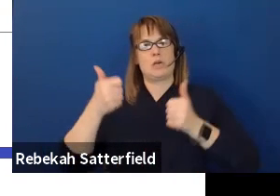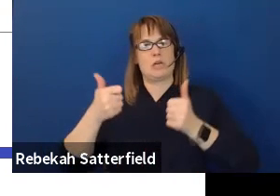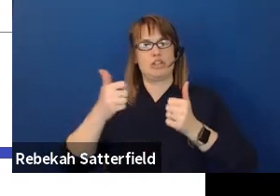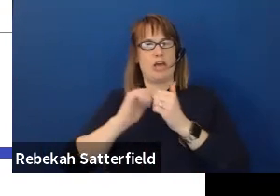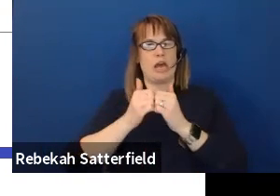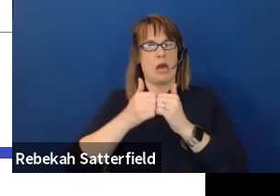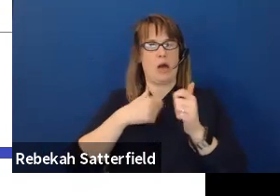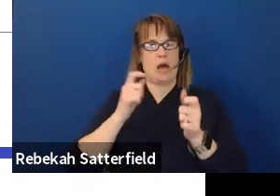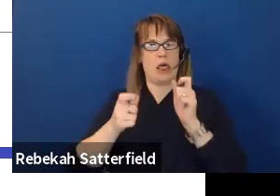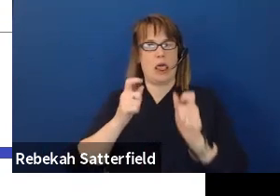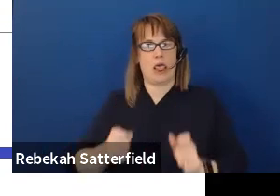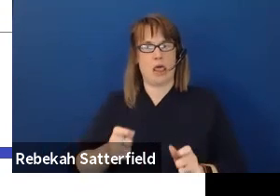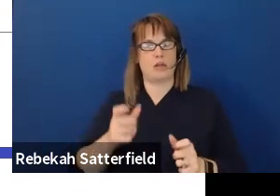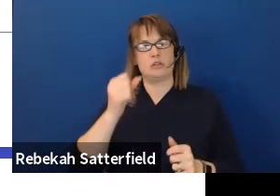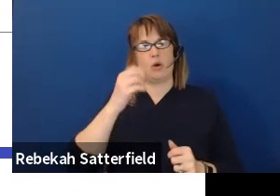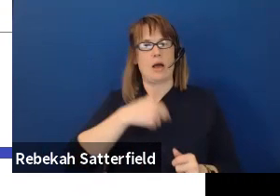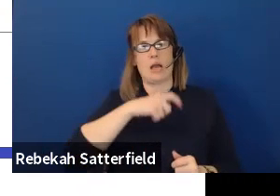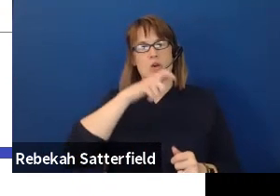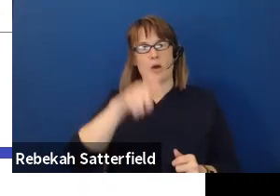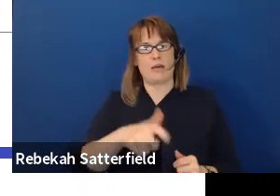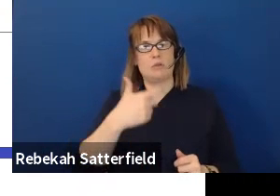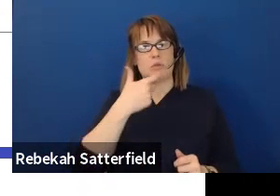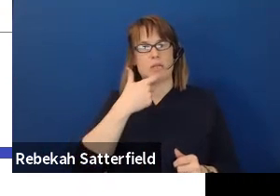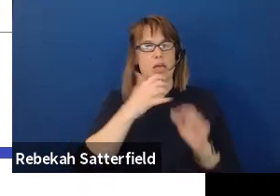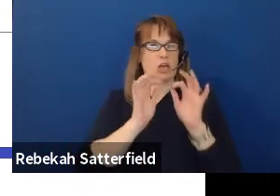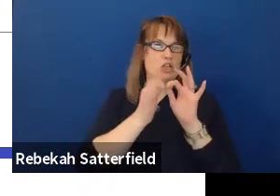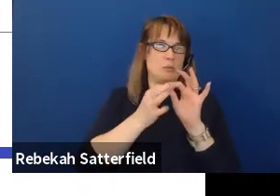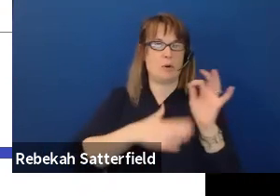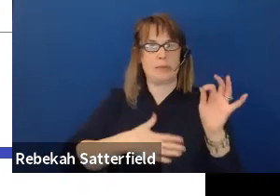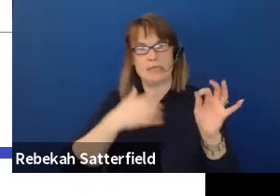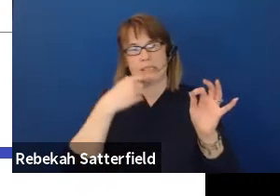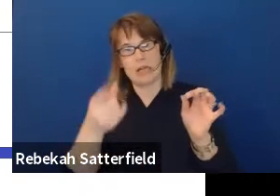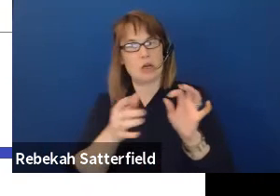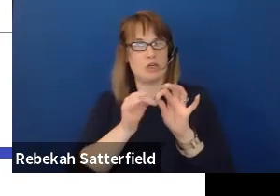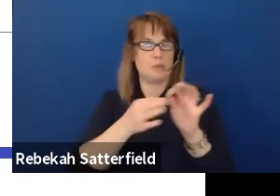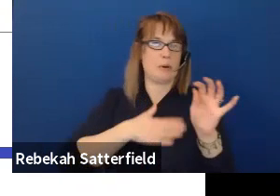avoid having to say, "Interpreter, please tell her this," or "Please tell her that."